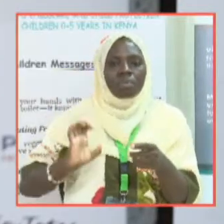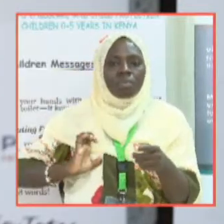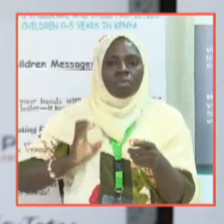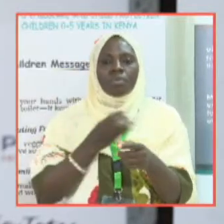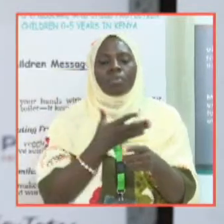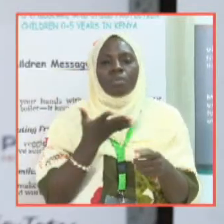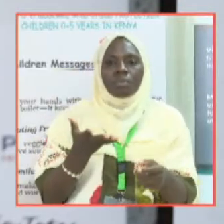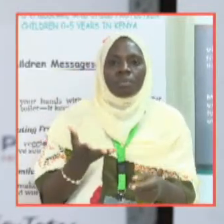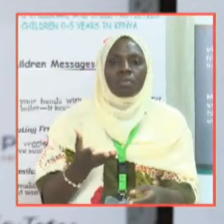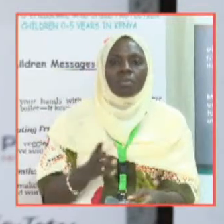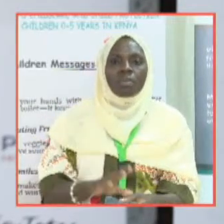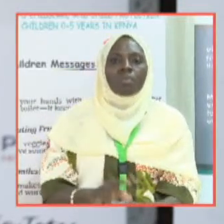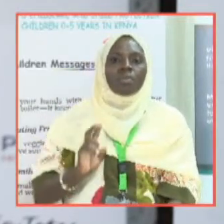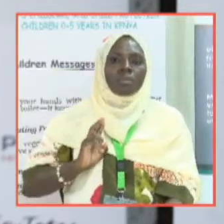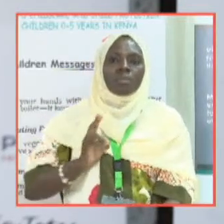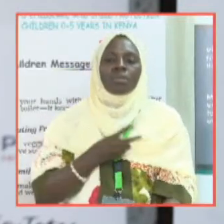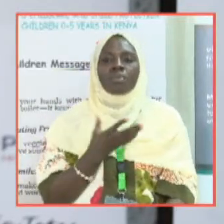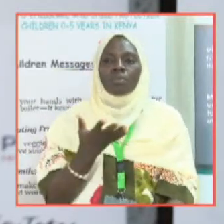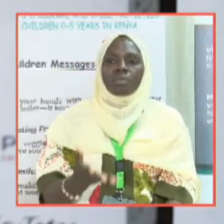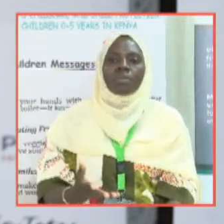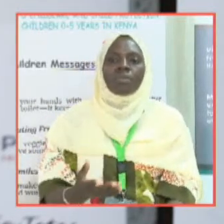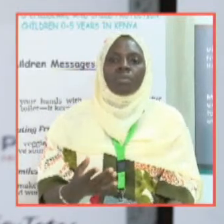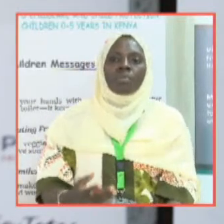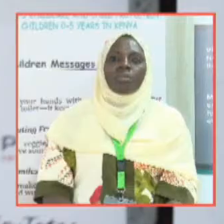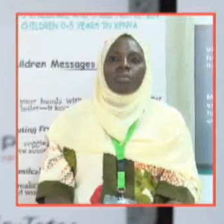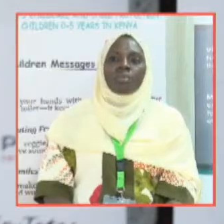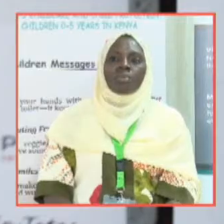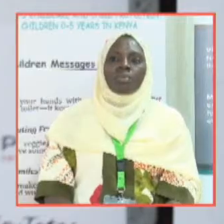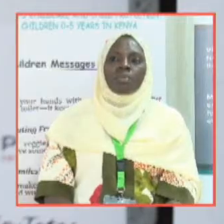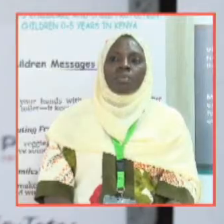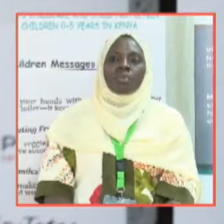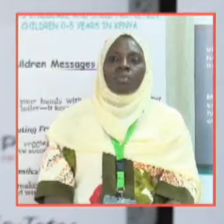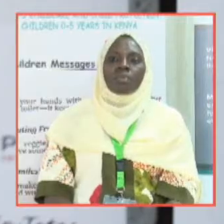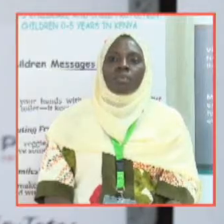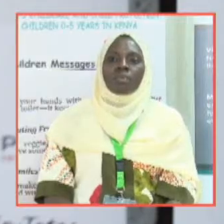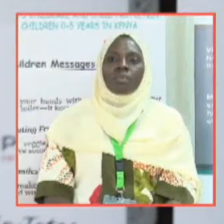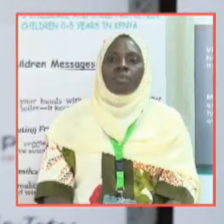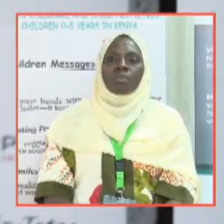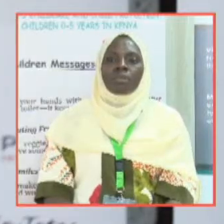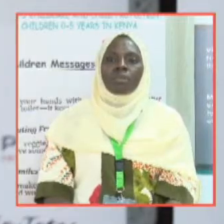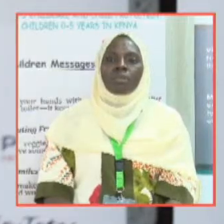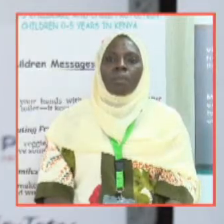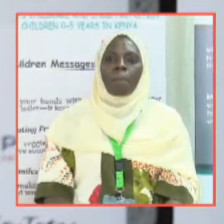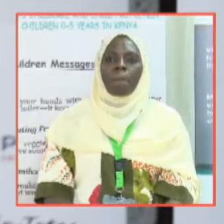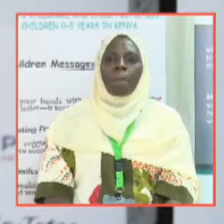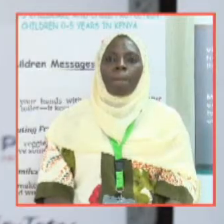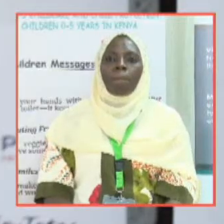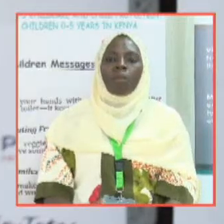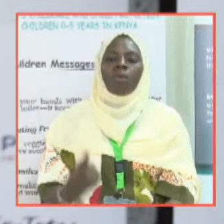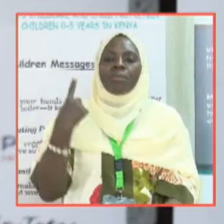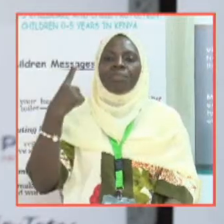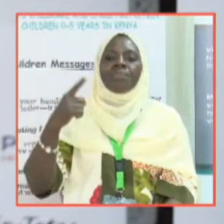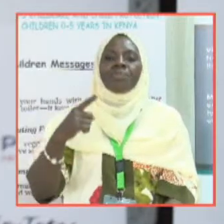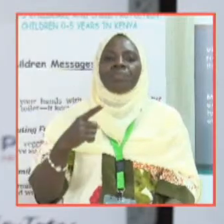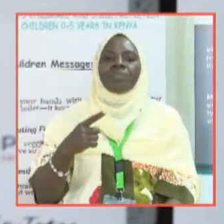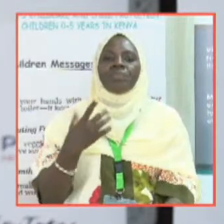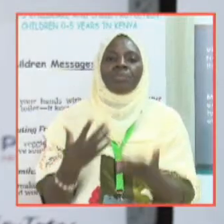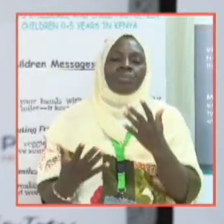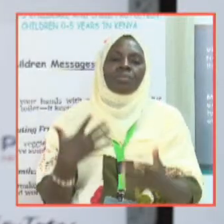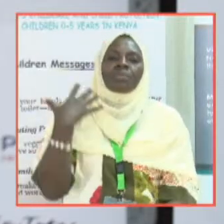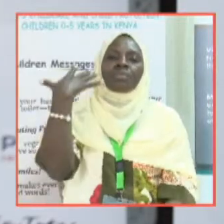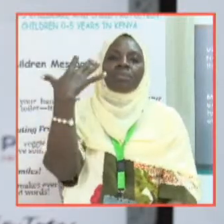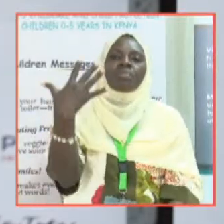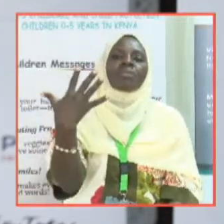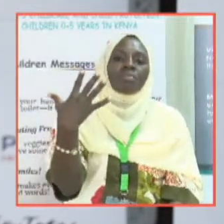implementing 50% coverage of one or fewer components of nurturing care, so 1 out of 5. So if that